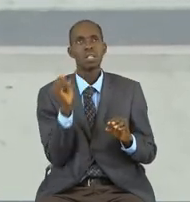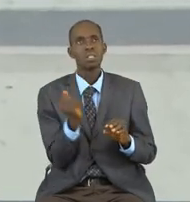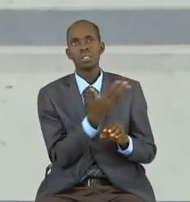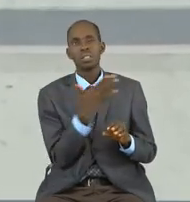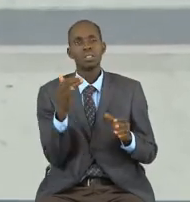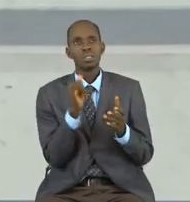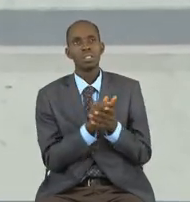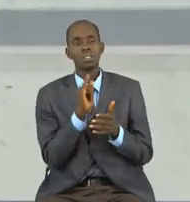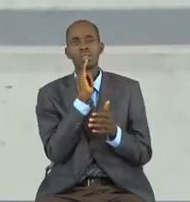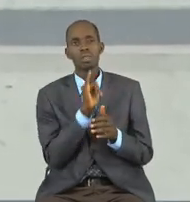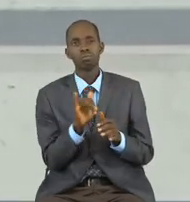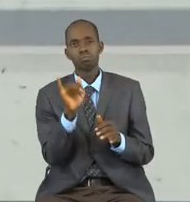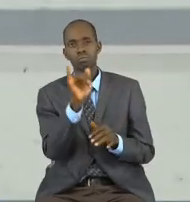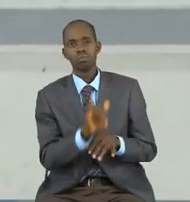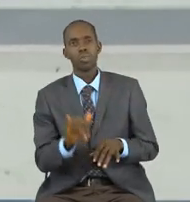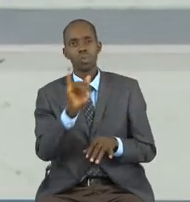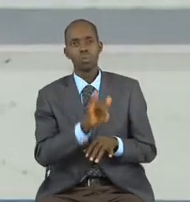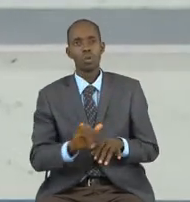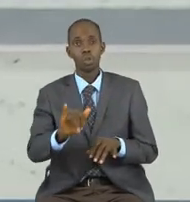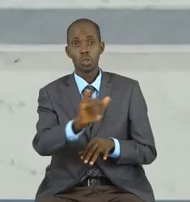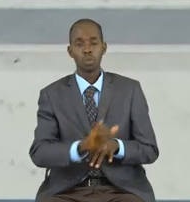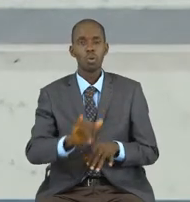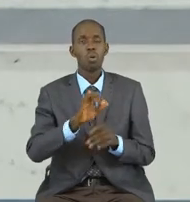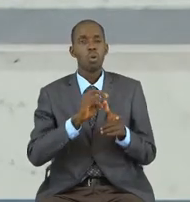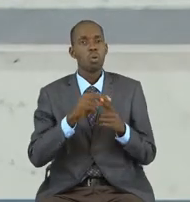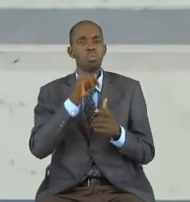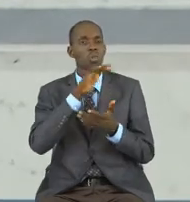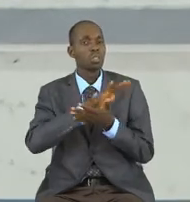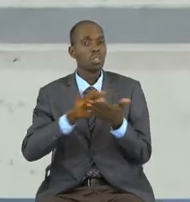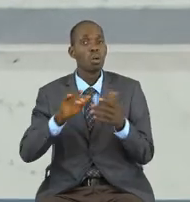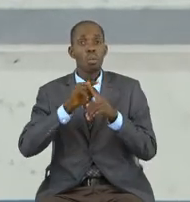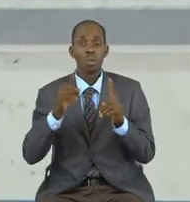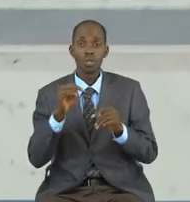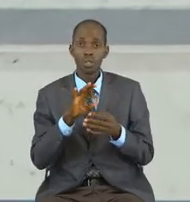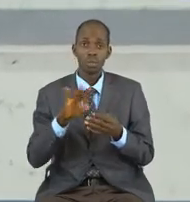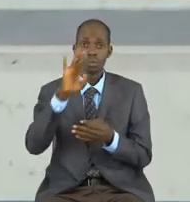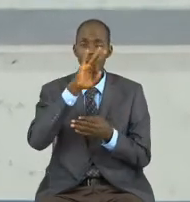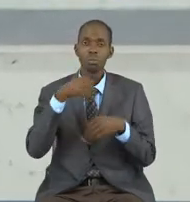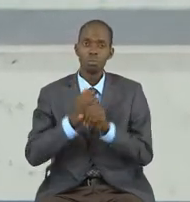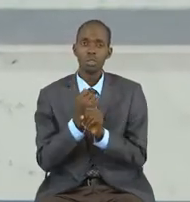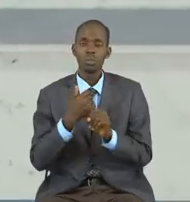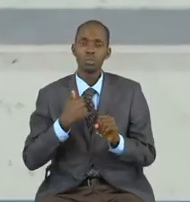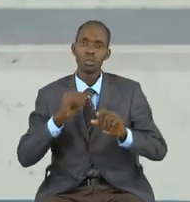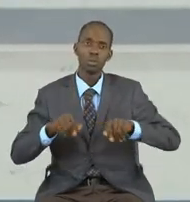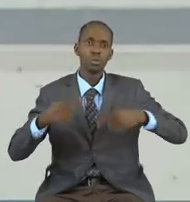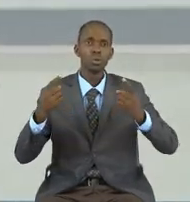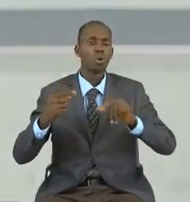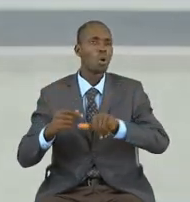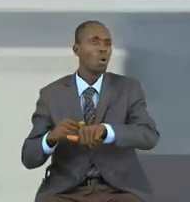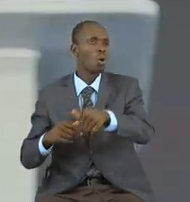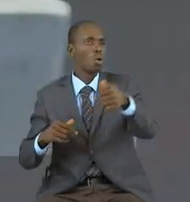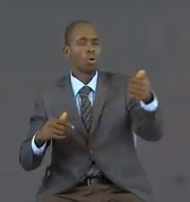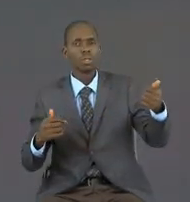common, unclean. But the Spirit bid me go. All the other apostles challenged